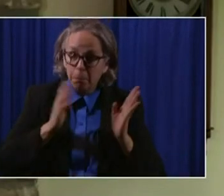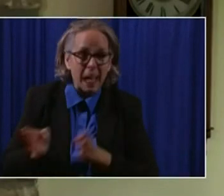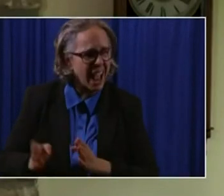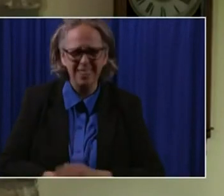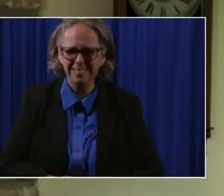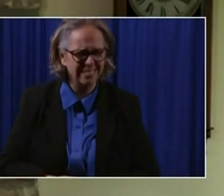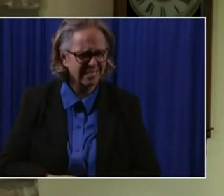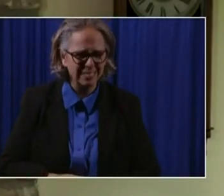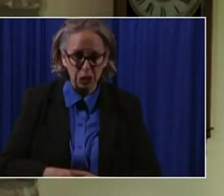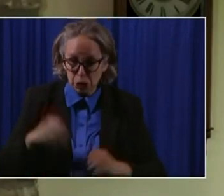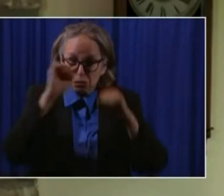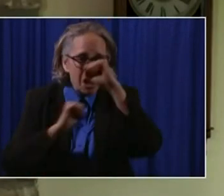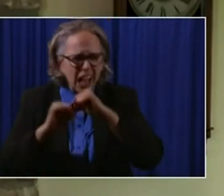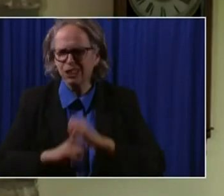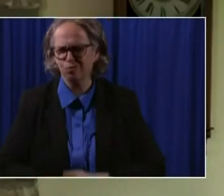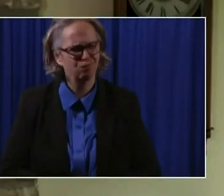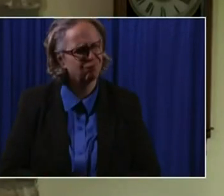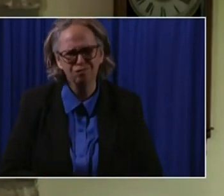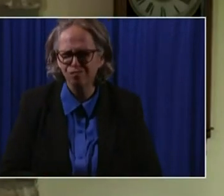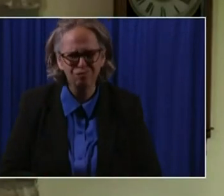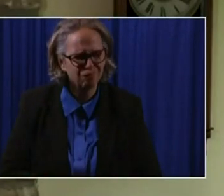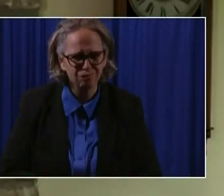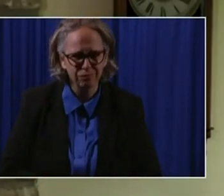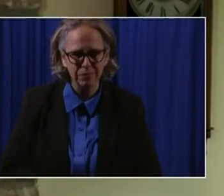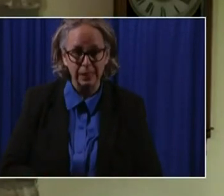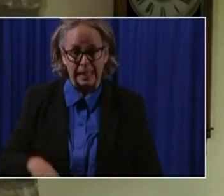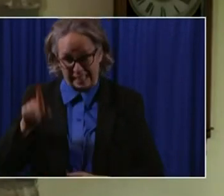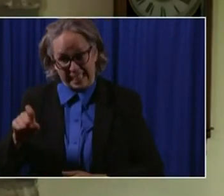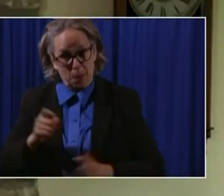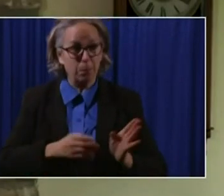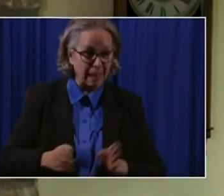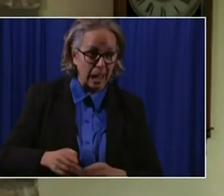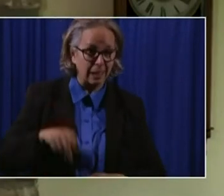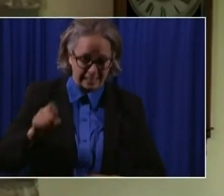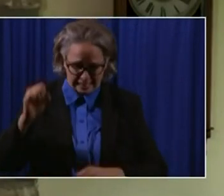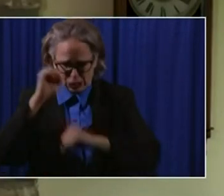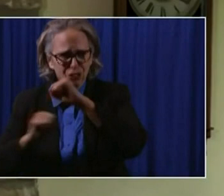have hope, but we also should have a plan. So we would ask you,